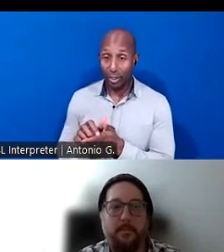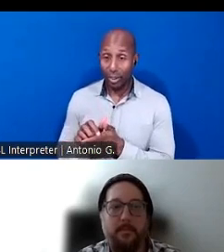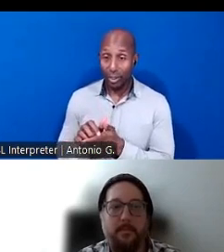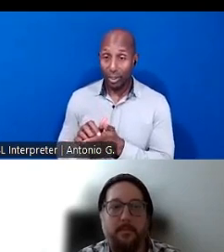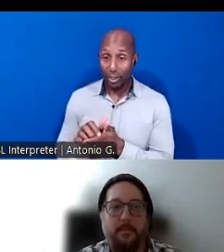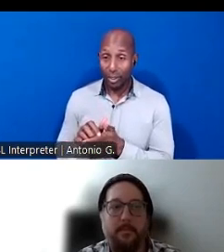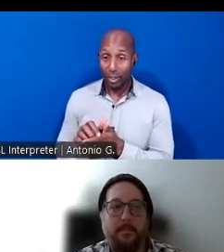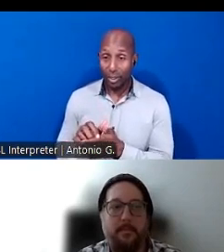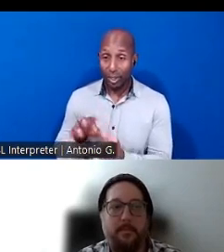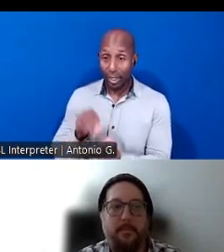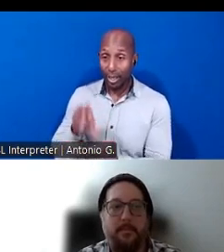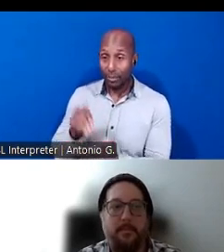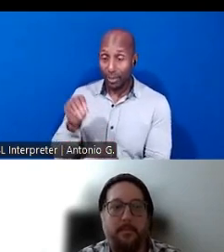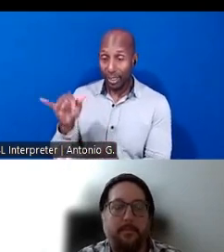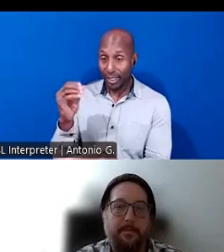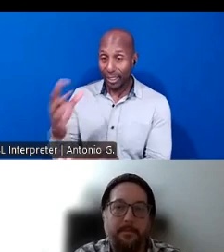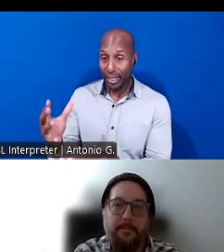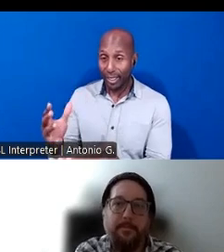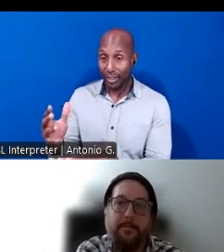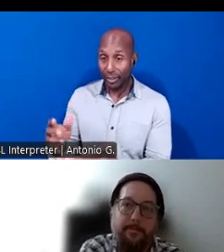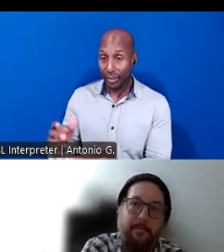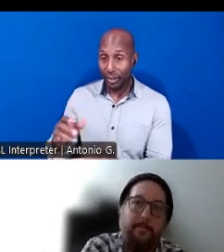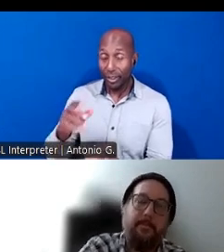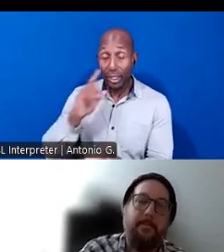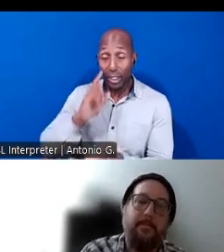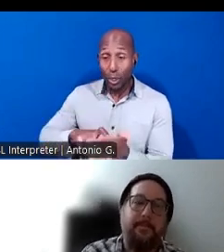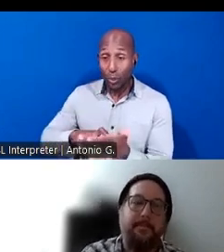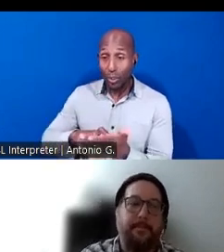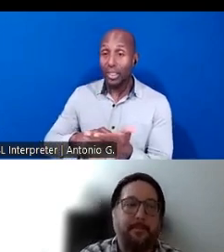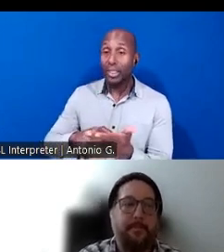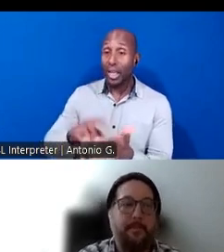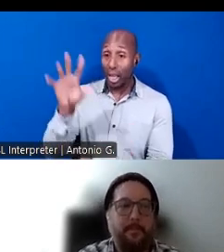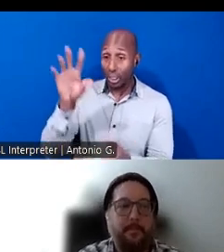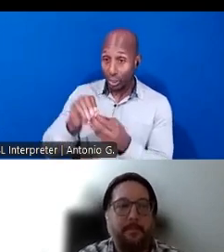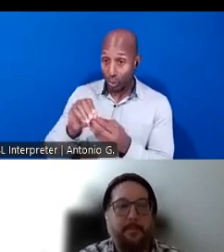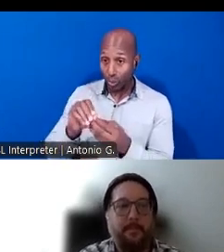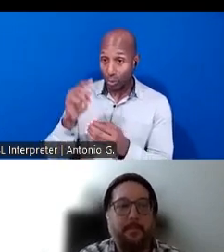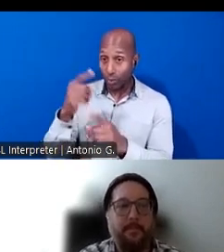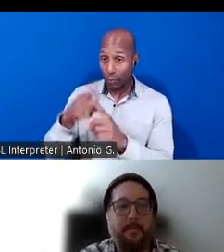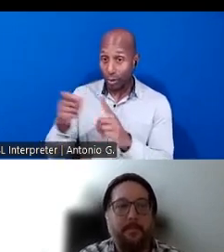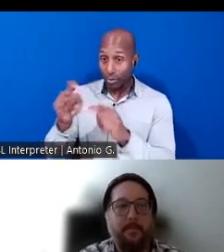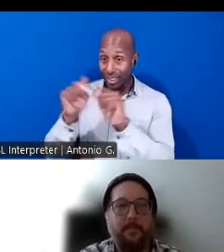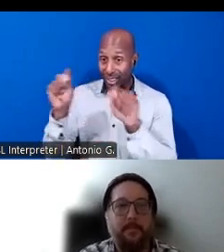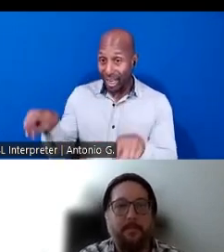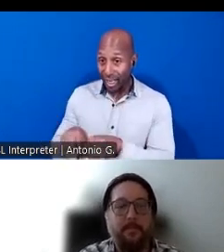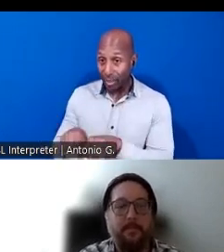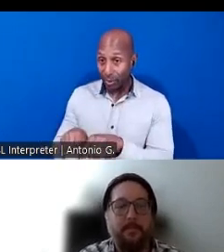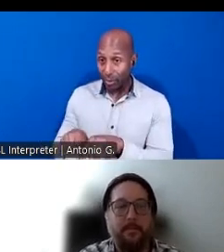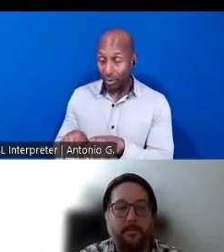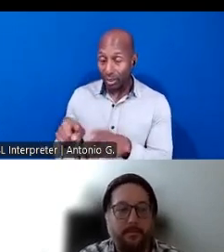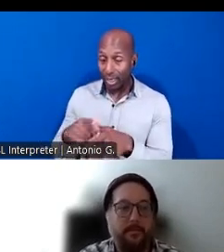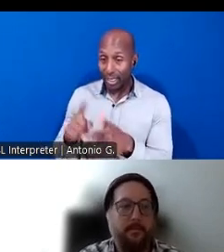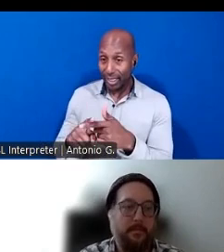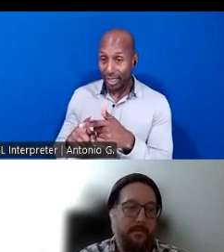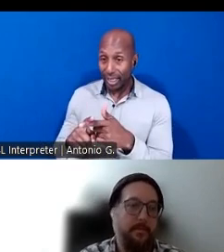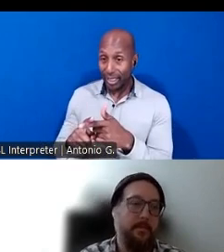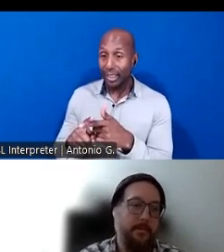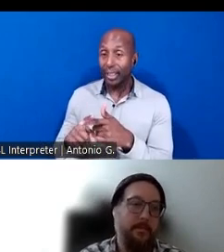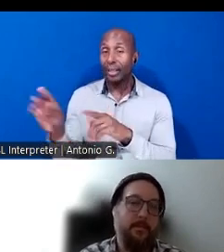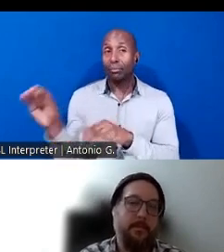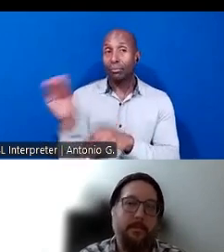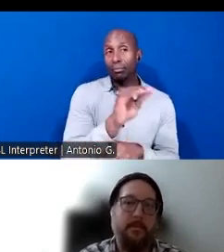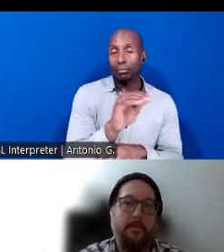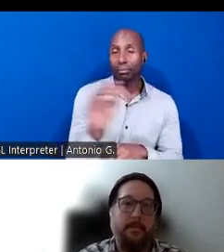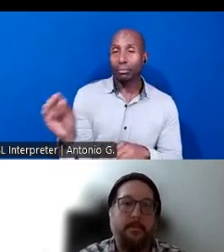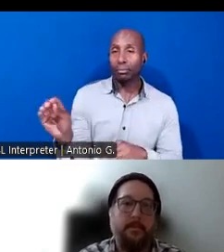and look at the totals in this table and then take that from the table into the impact tool and report.